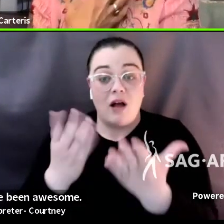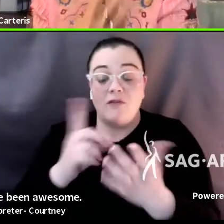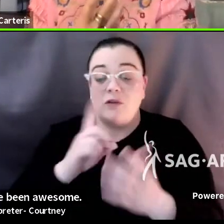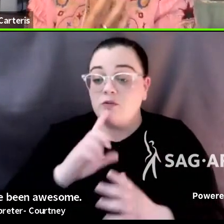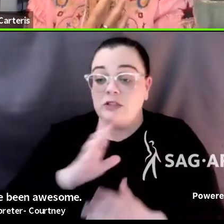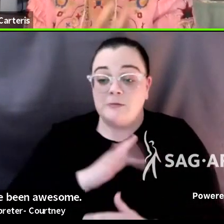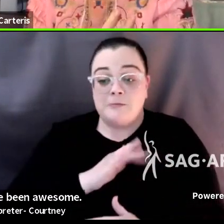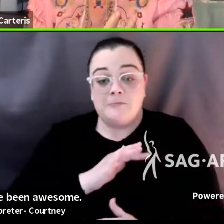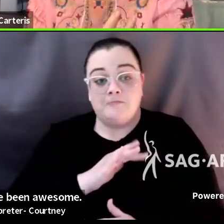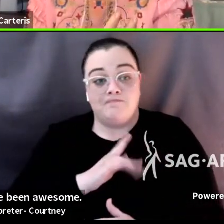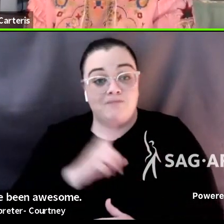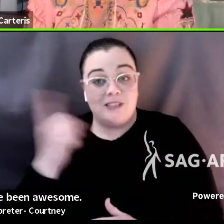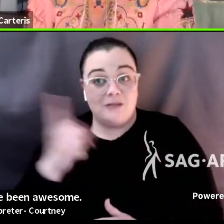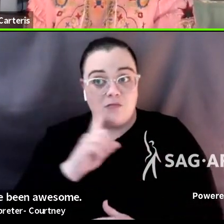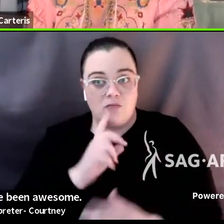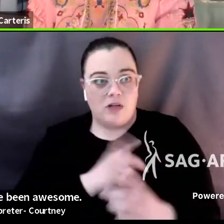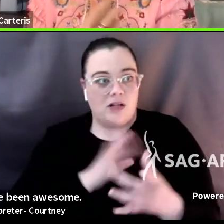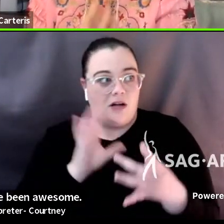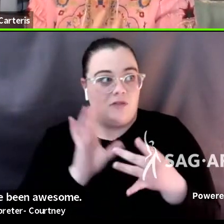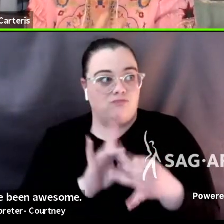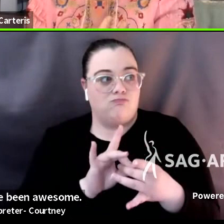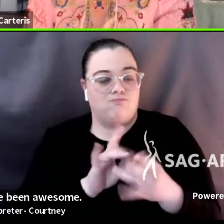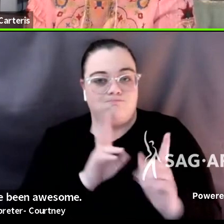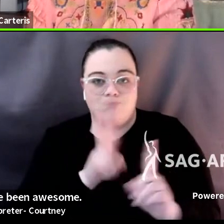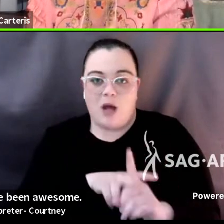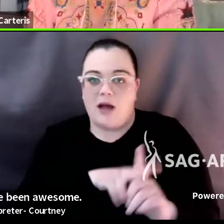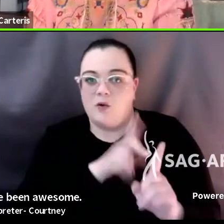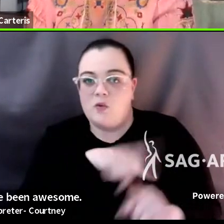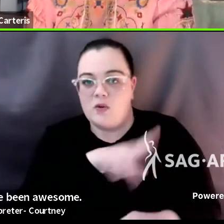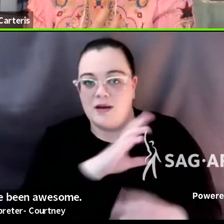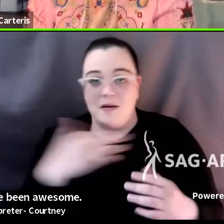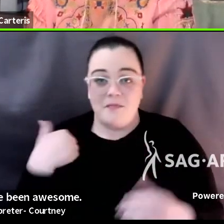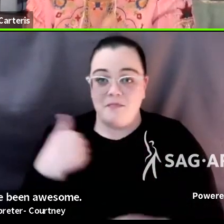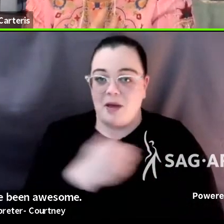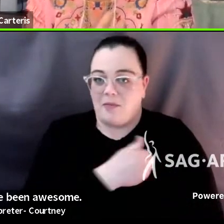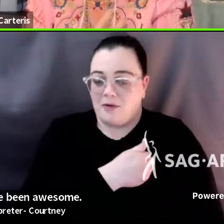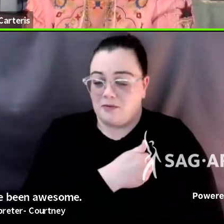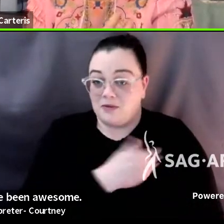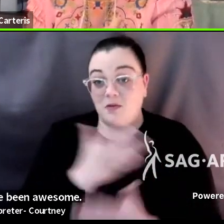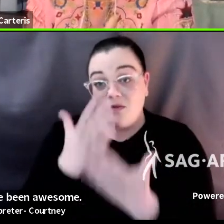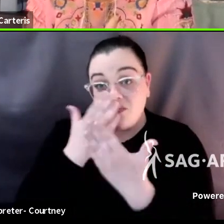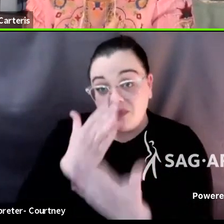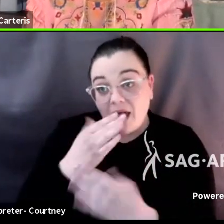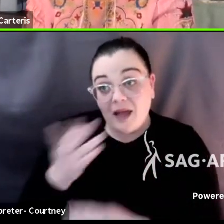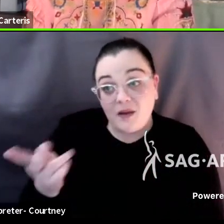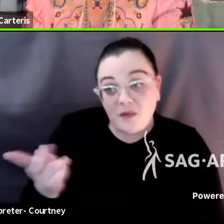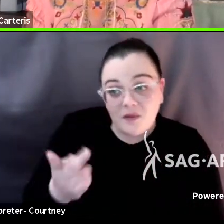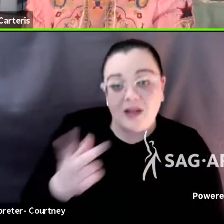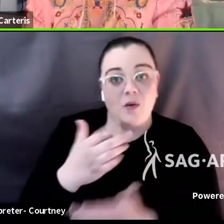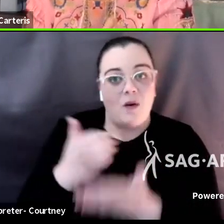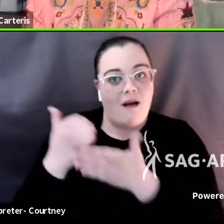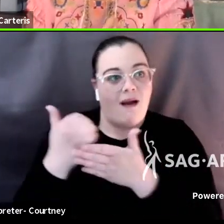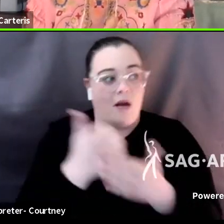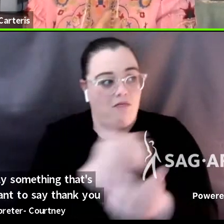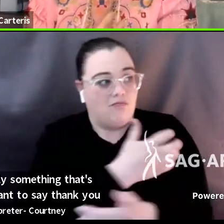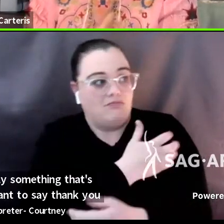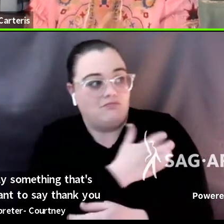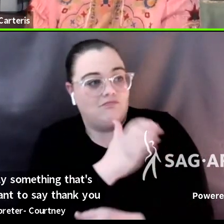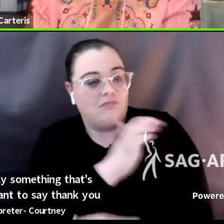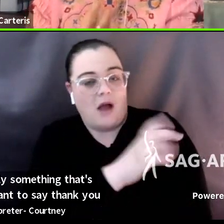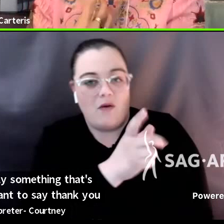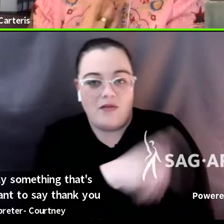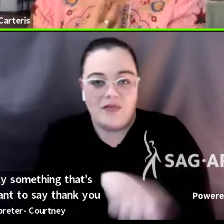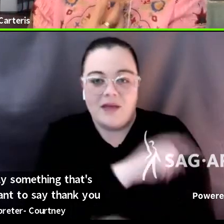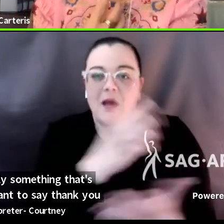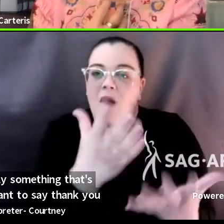has resonated with the members. And I want to say thank you for that, because, you know, you are helping to empower, and we want everybody to feel